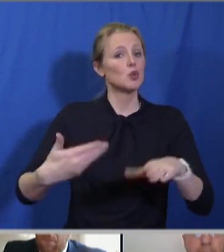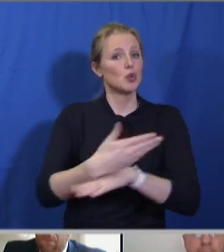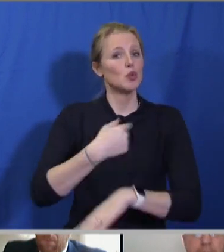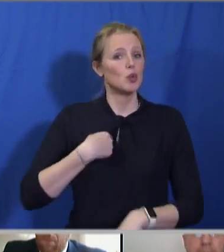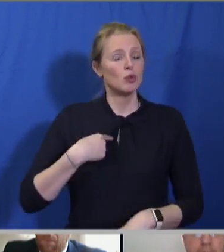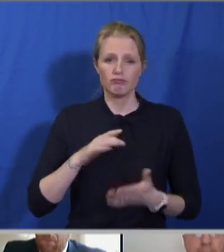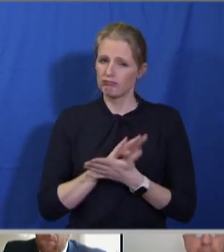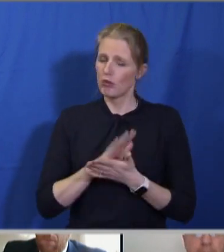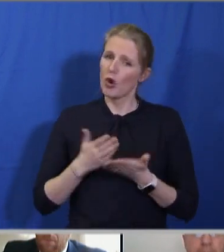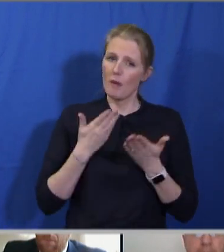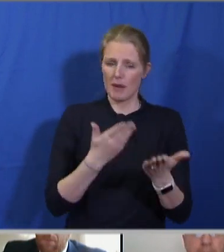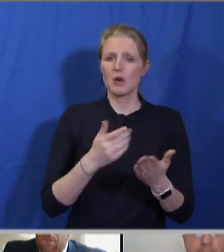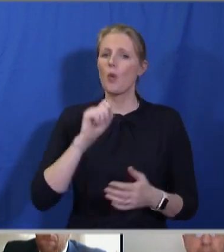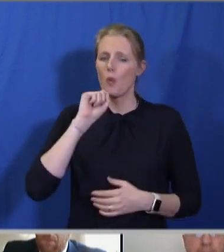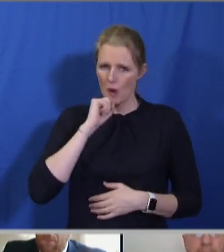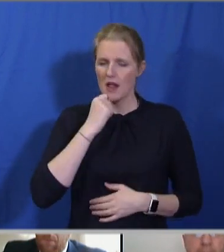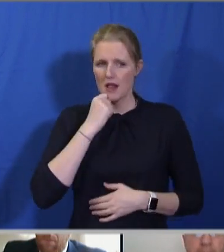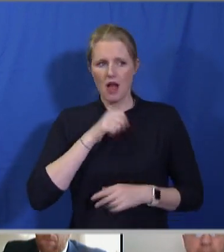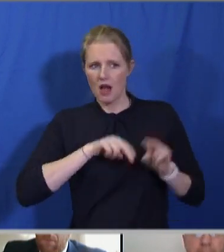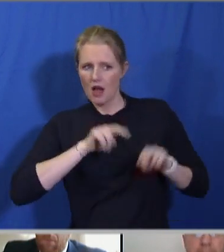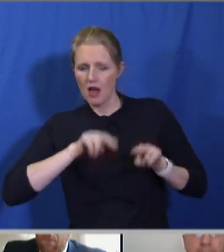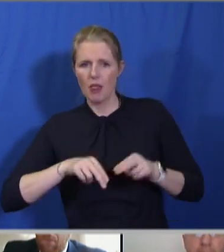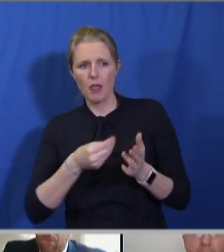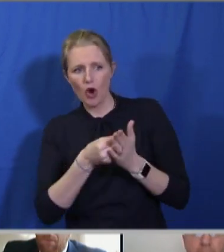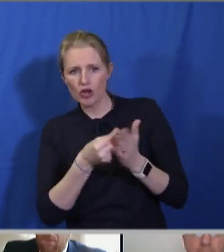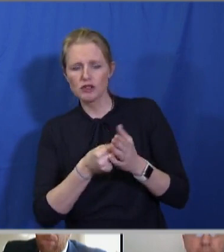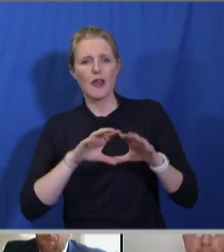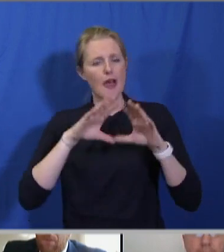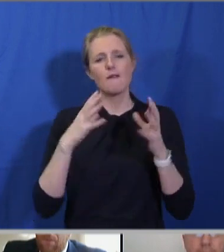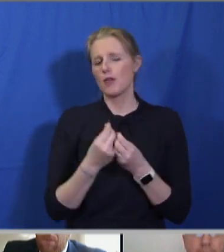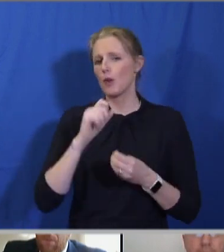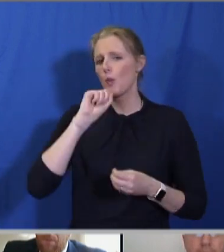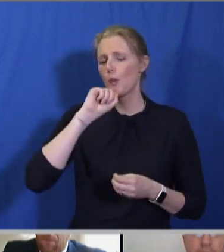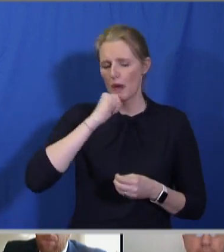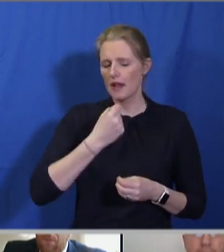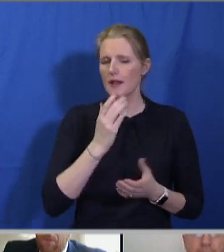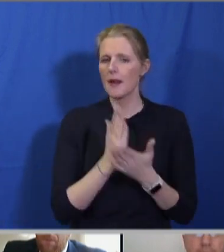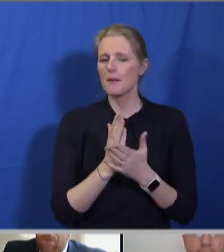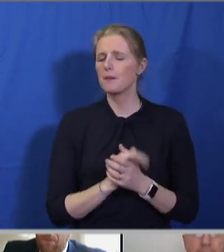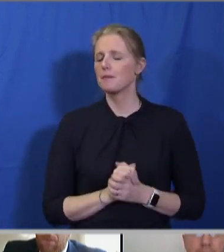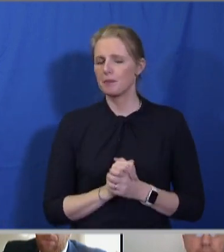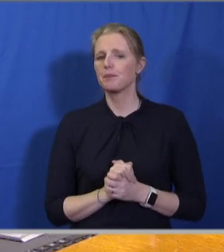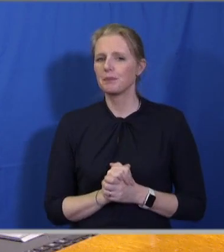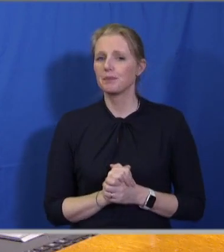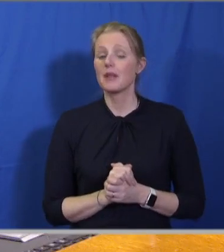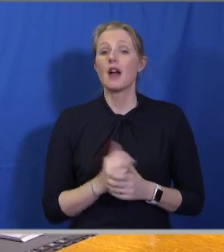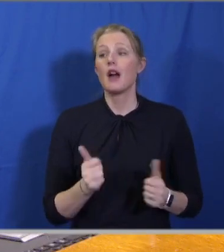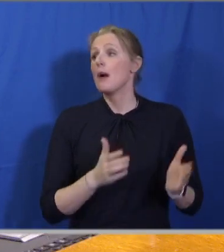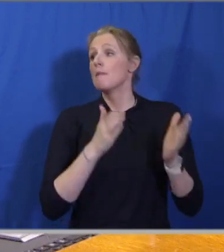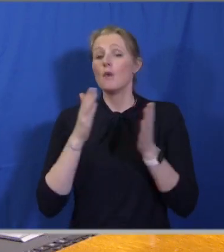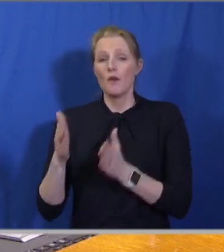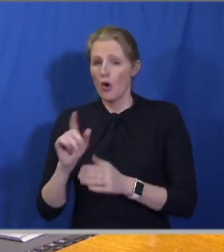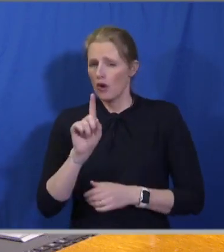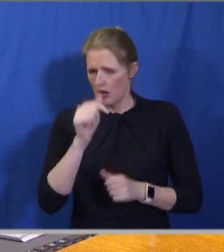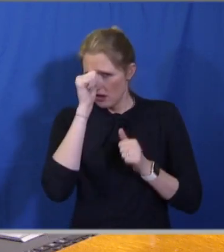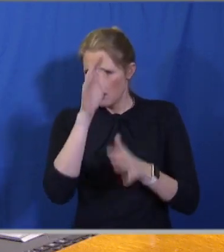that commitment that we will consider that as part of the wider Reform of Adult Social Care work going forward. And okay, and I will move on, but just to indicate that we